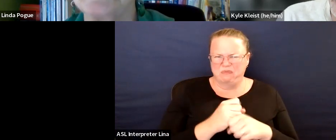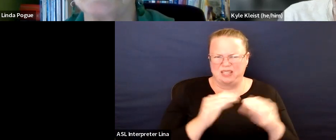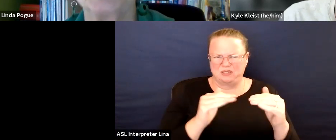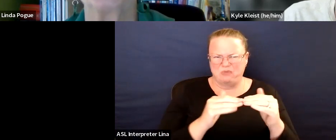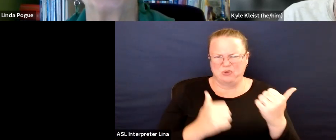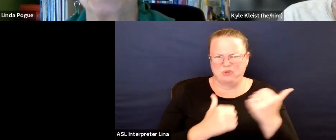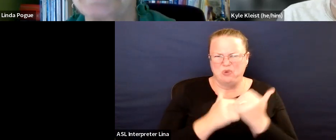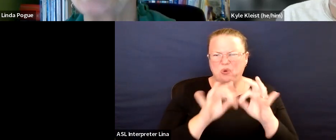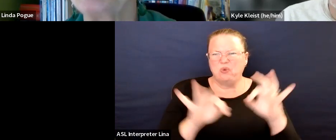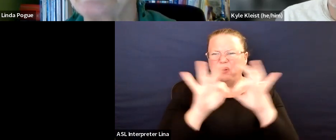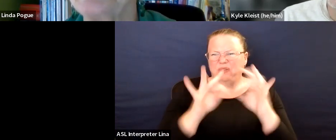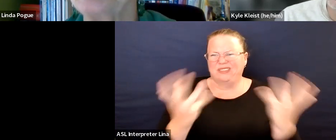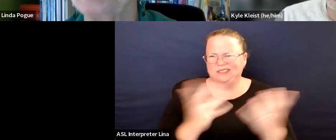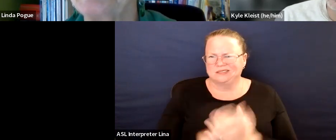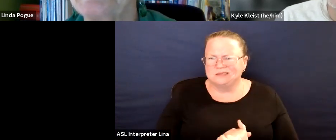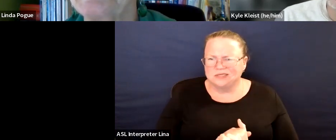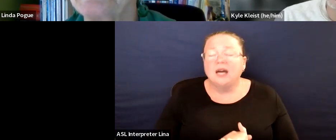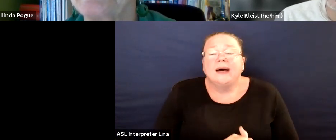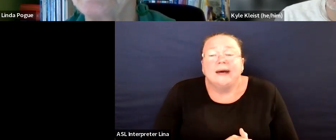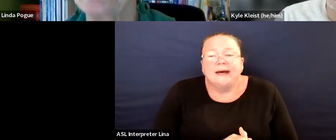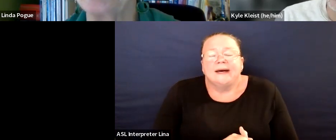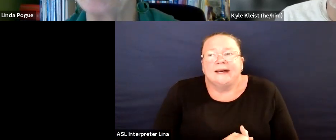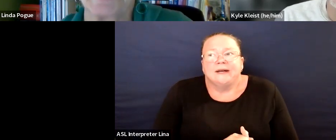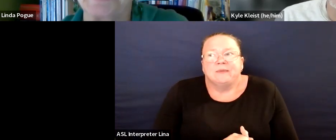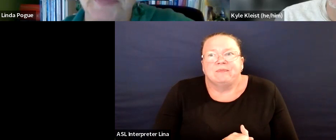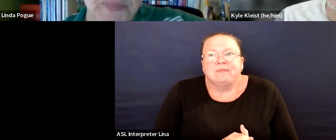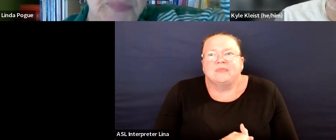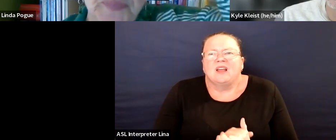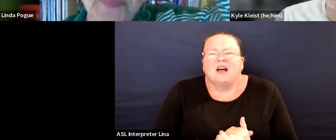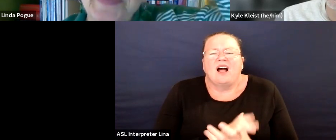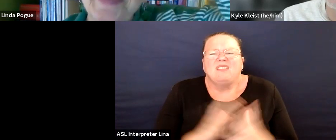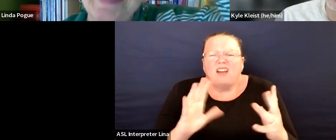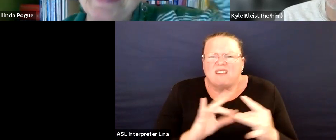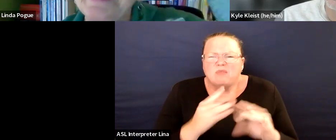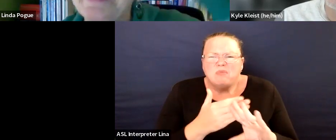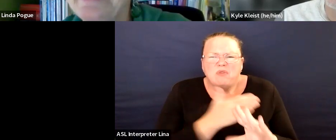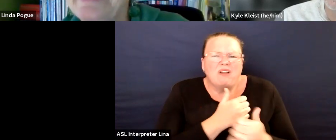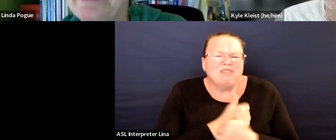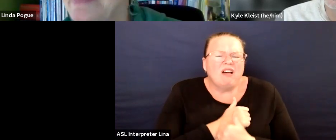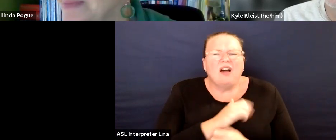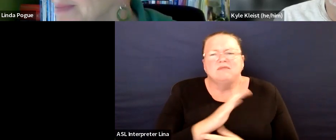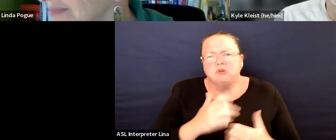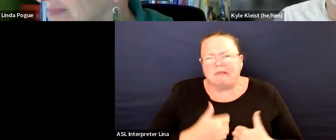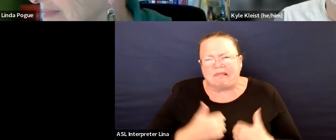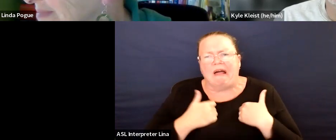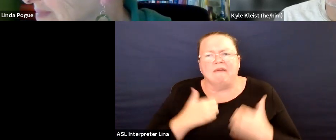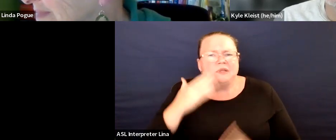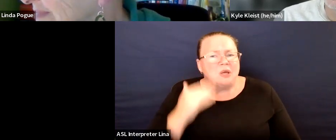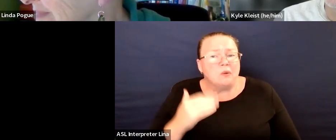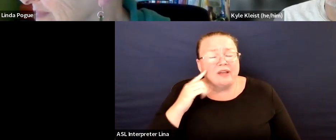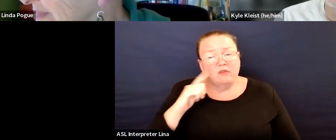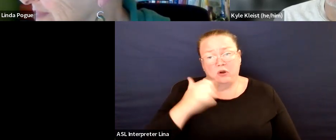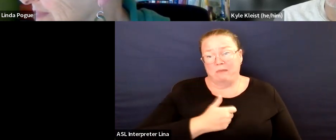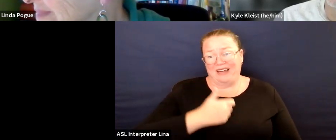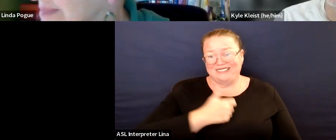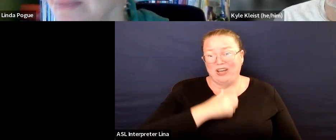worthwhile? And, you know, I loved a lot of the comments earlier about lived experience, because for me personally,